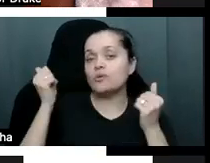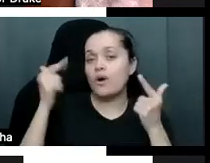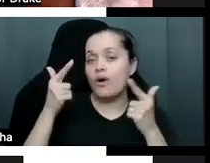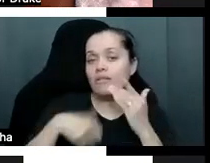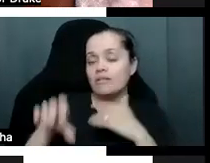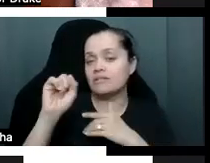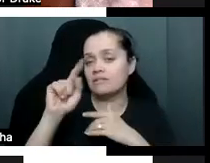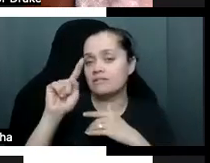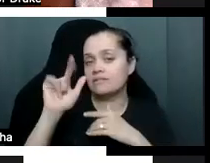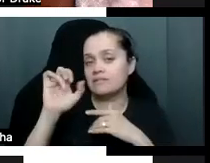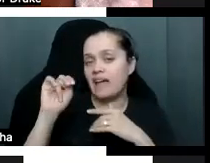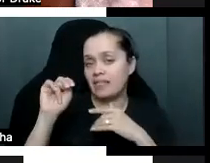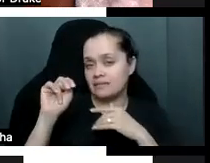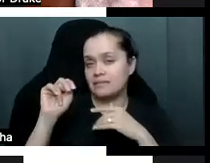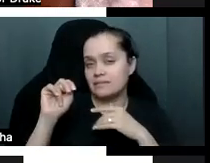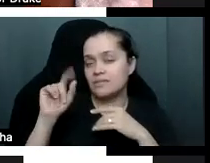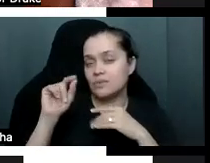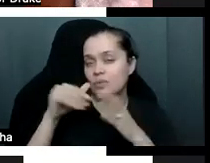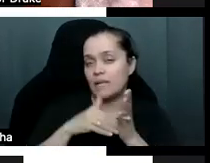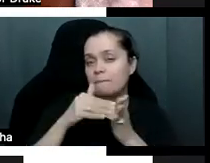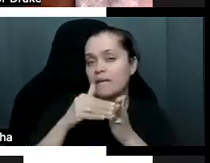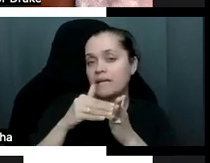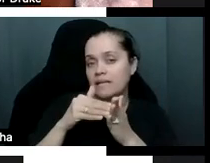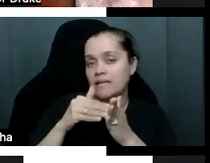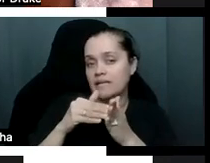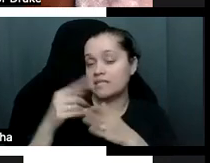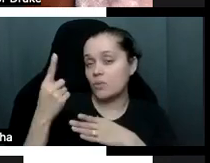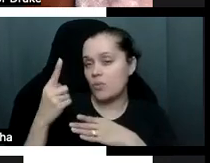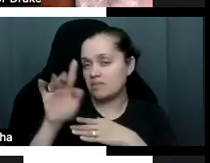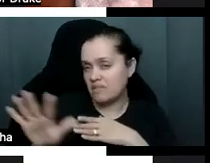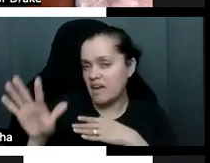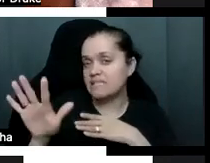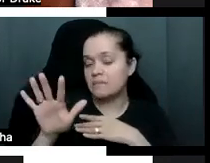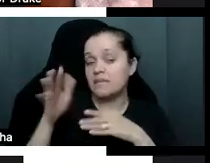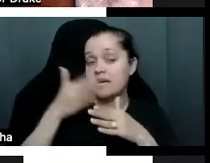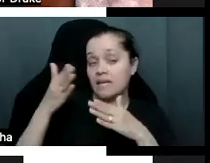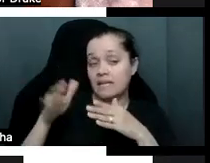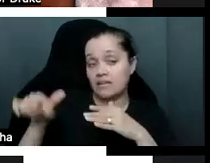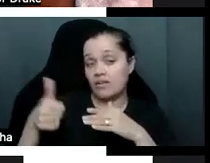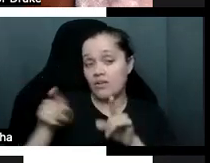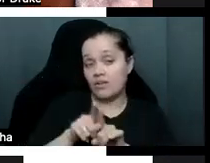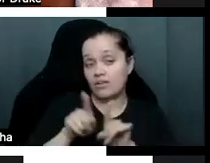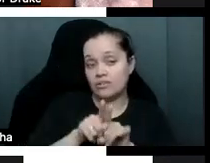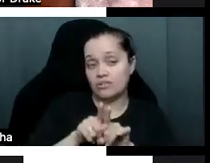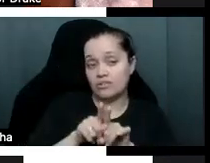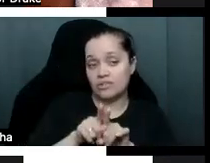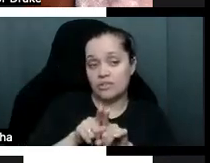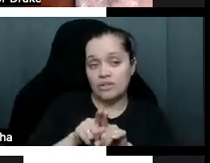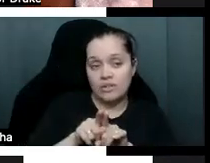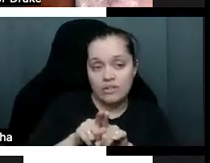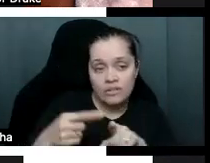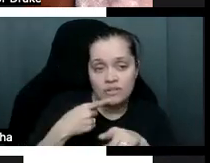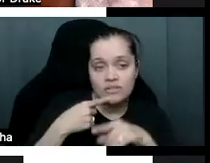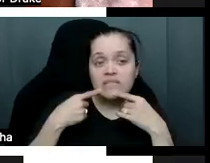Stalin. 20 million is one estimate. At the other end, you see Alexander Solzhenitsyn, famous